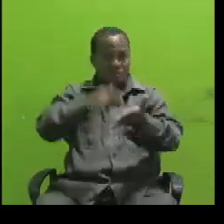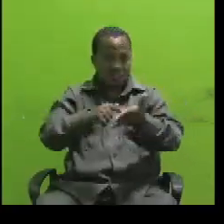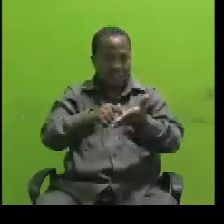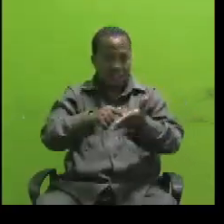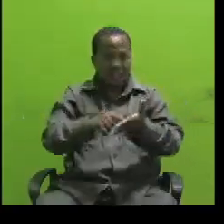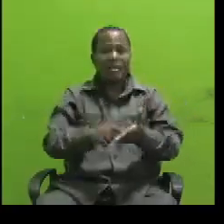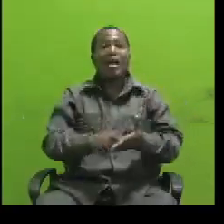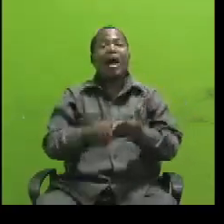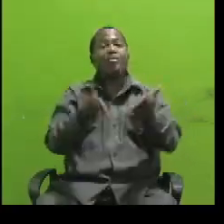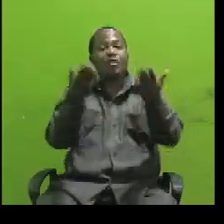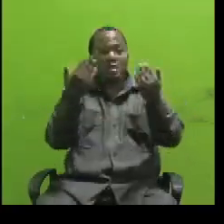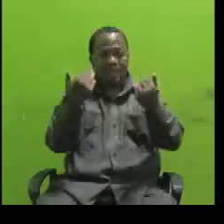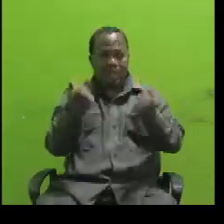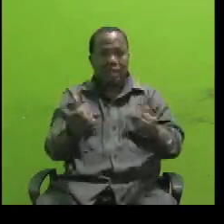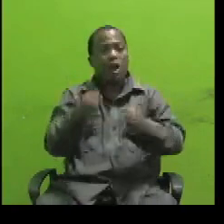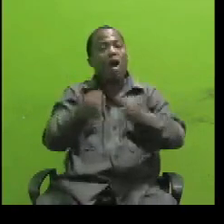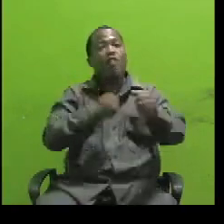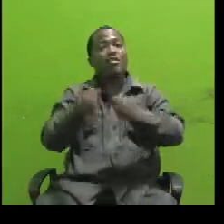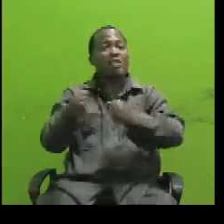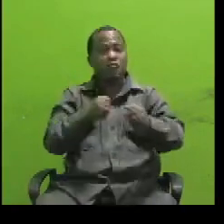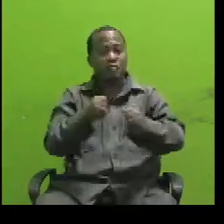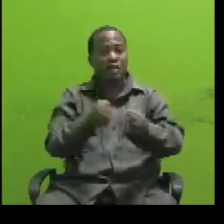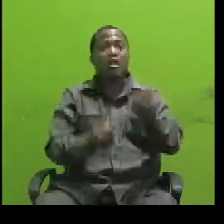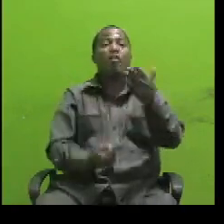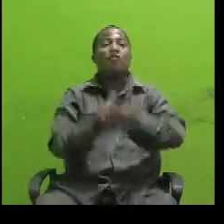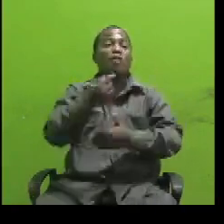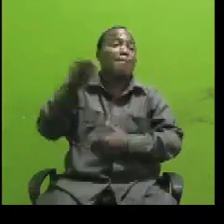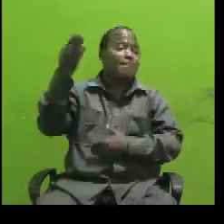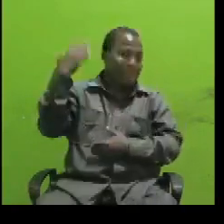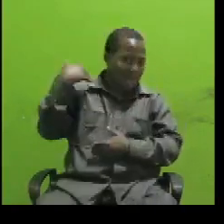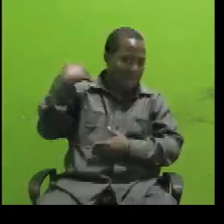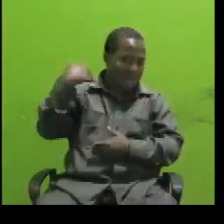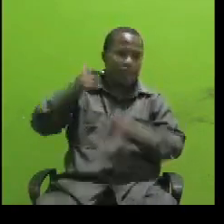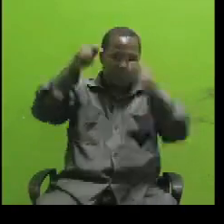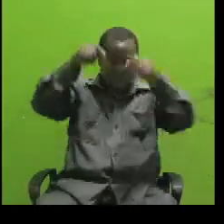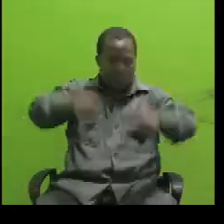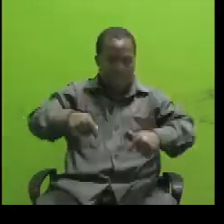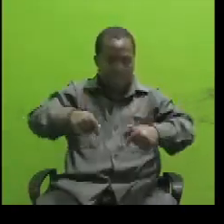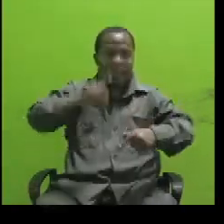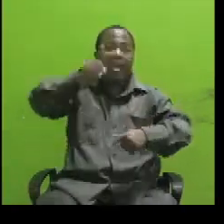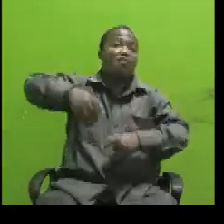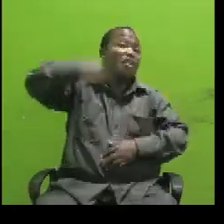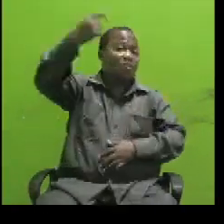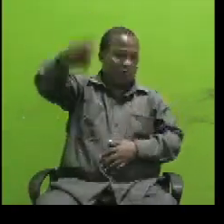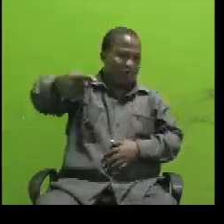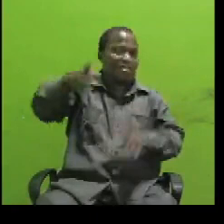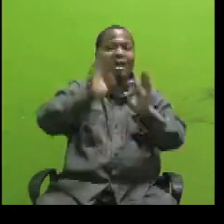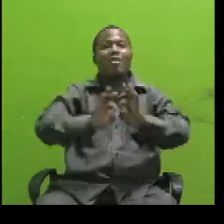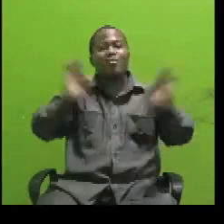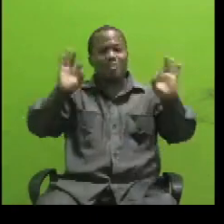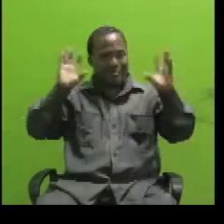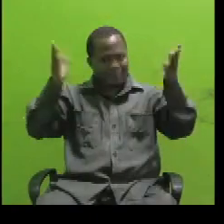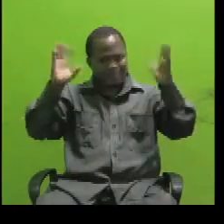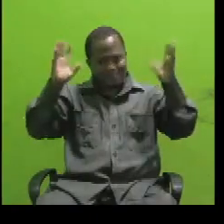the progression of event from the past to the present into the future. Very good. Clap one